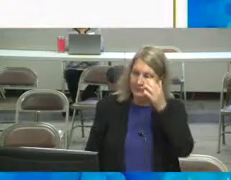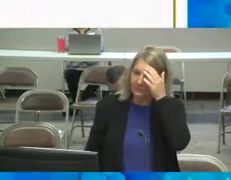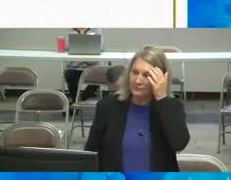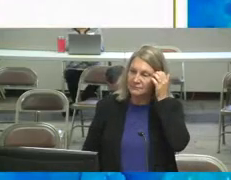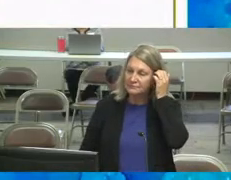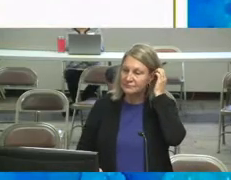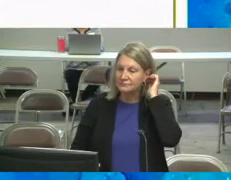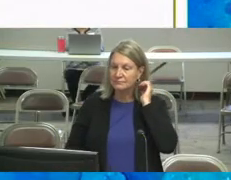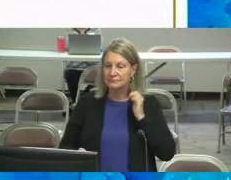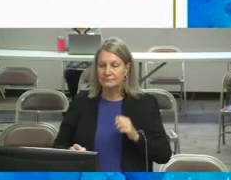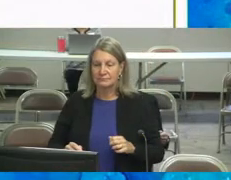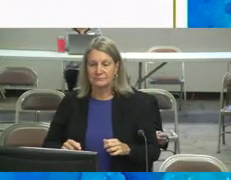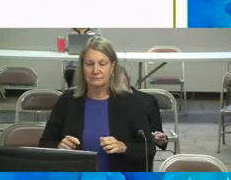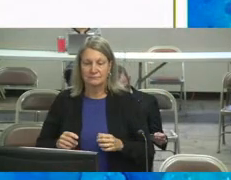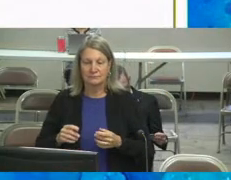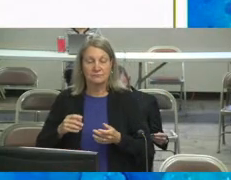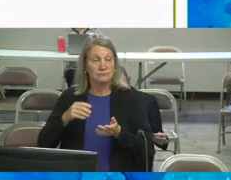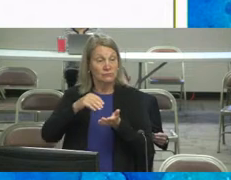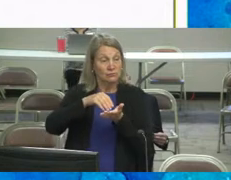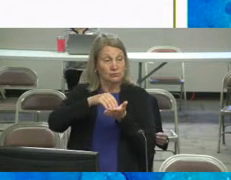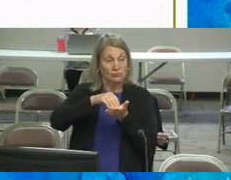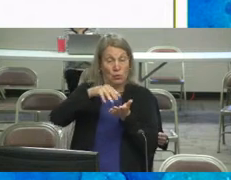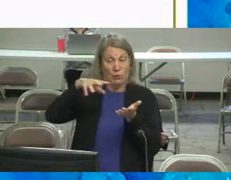ASL instruction for families